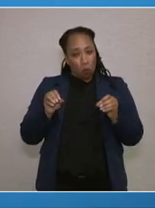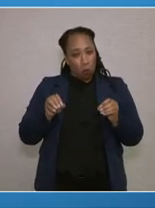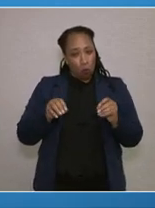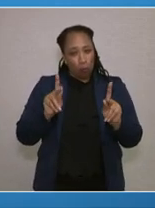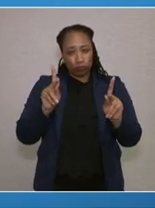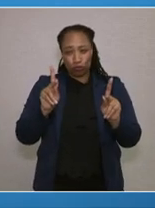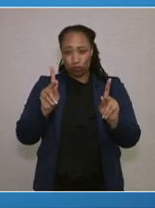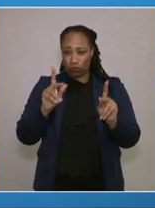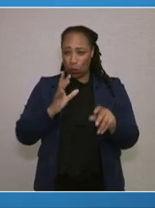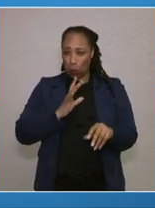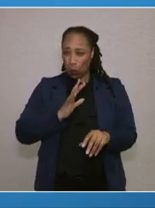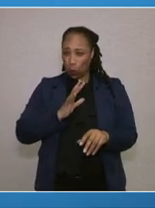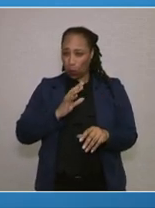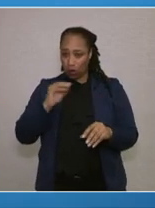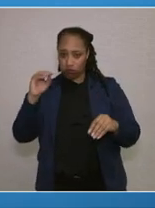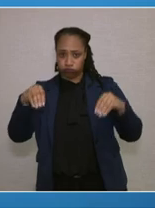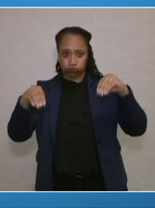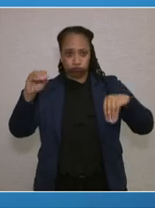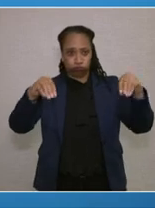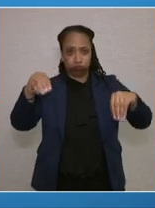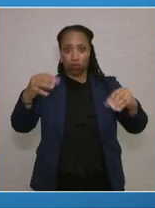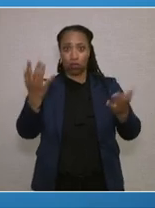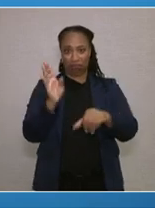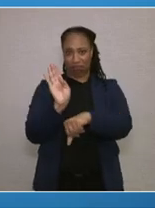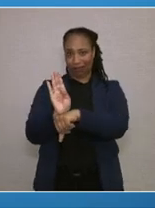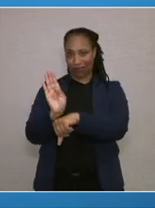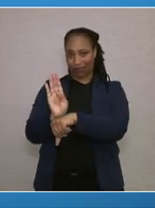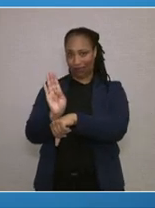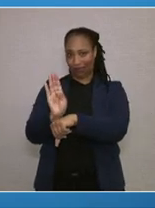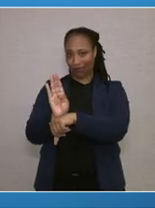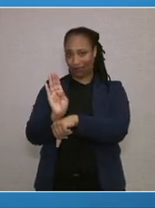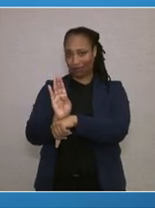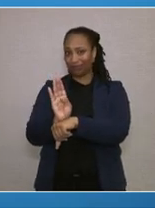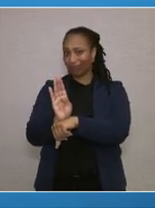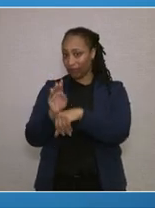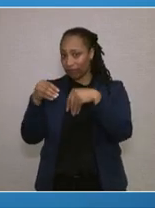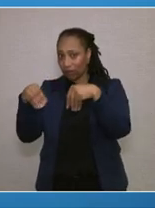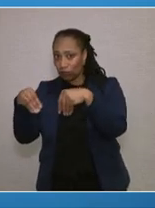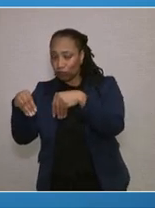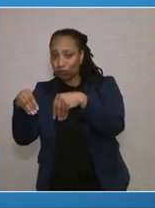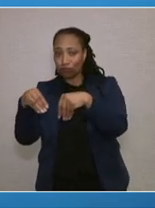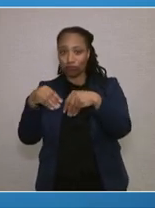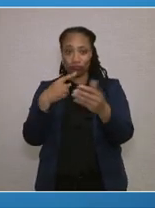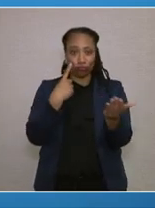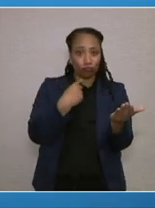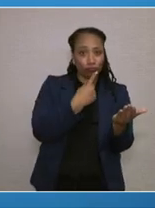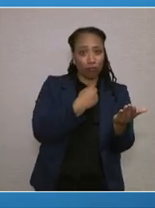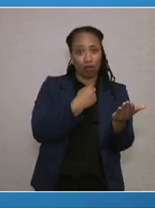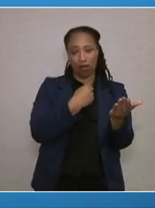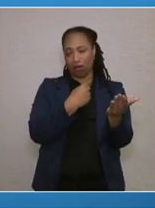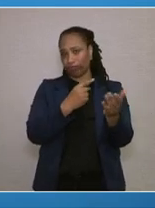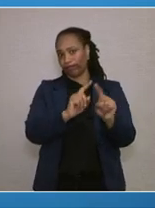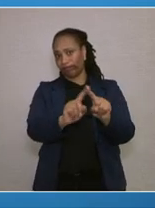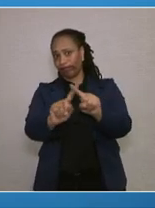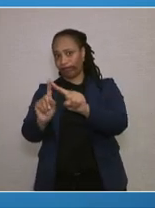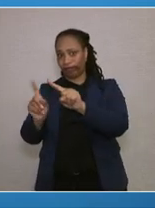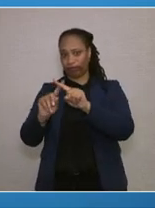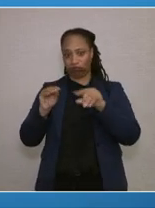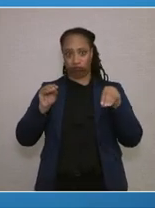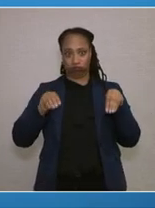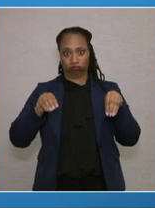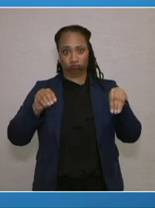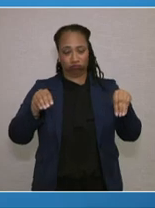is our focus on how we ensure that Washingtonians who are business owners and